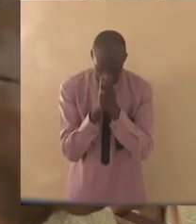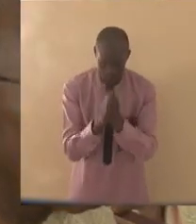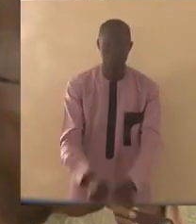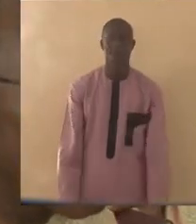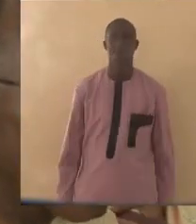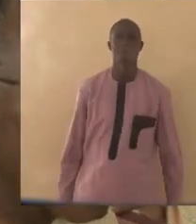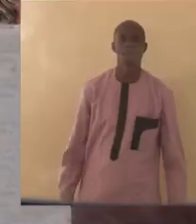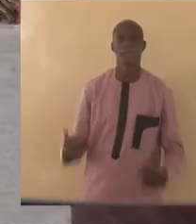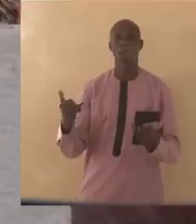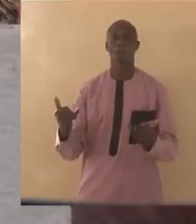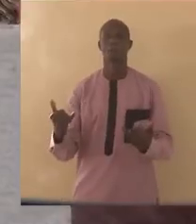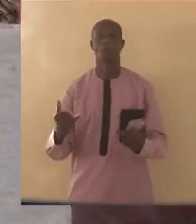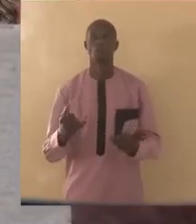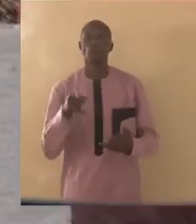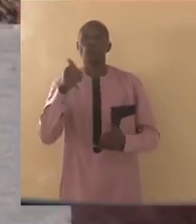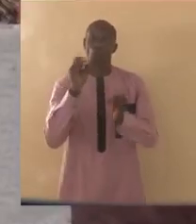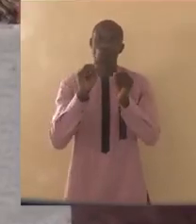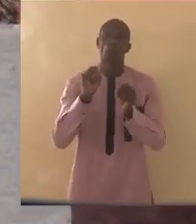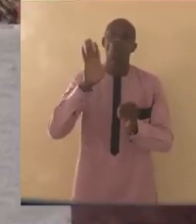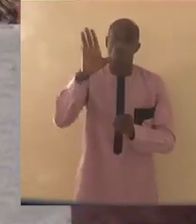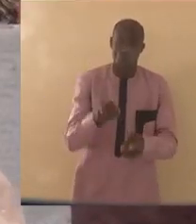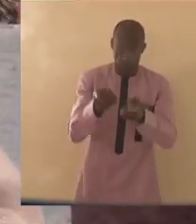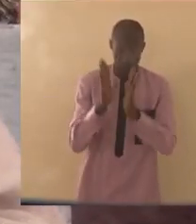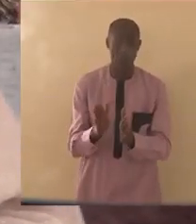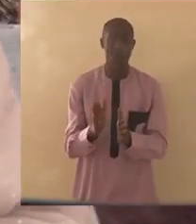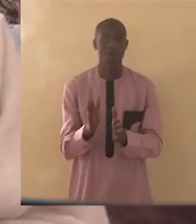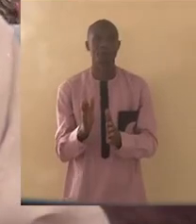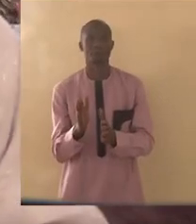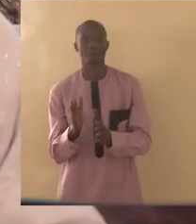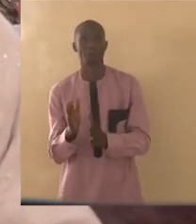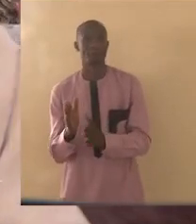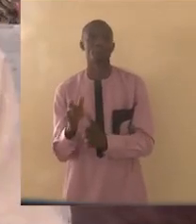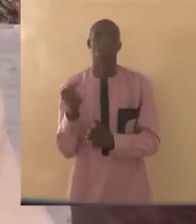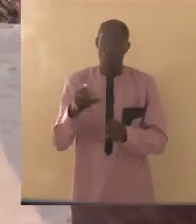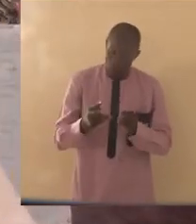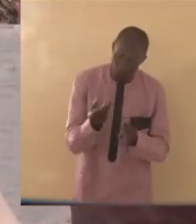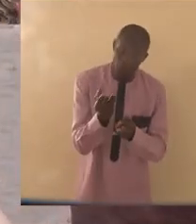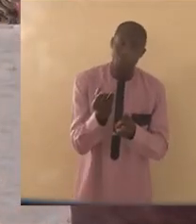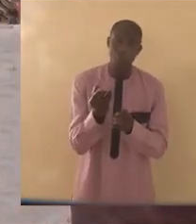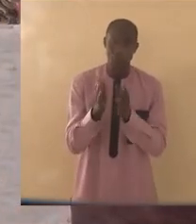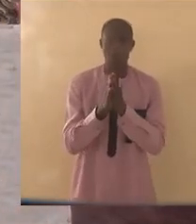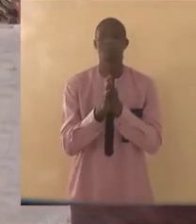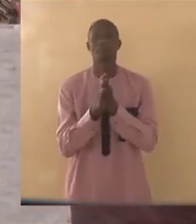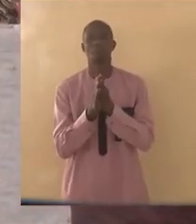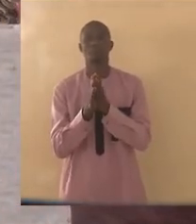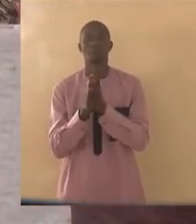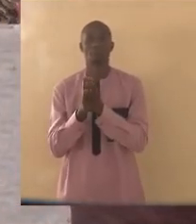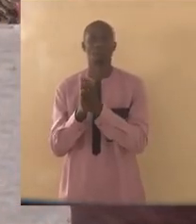teach me to pray. Now, you taught your disciples the